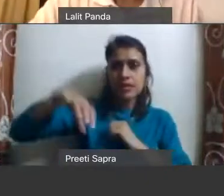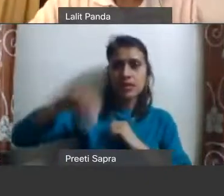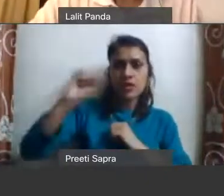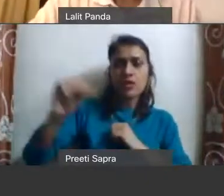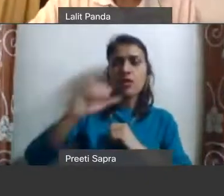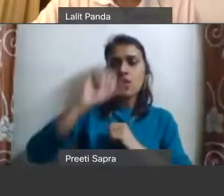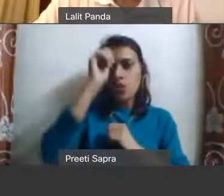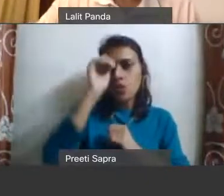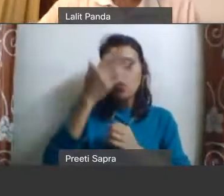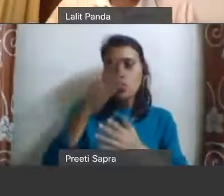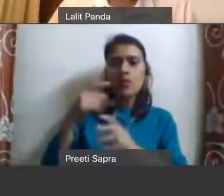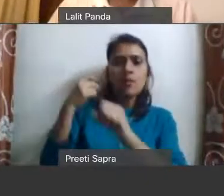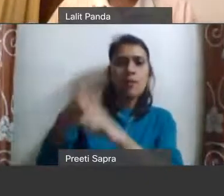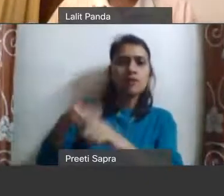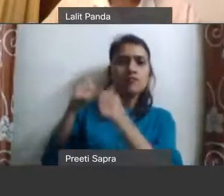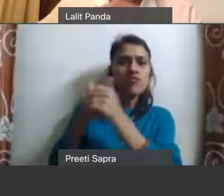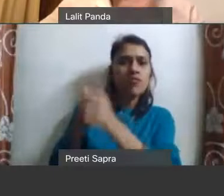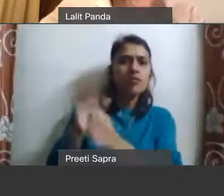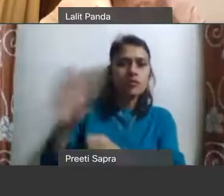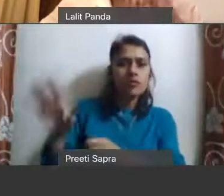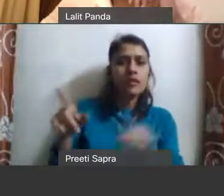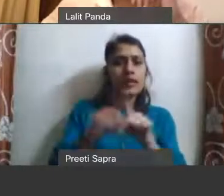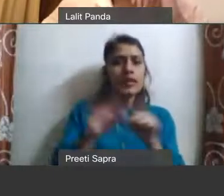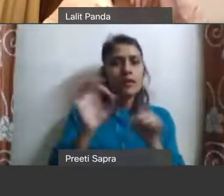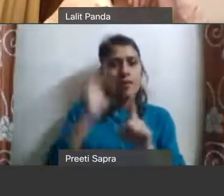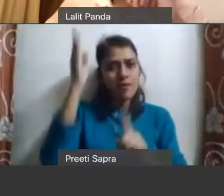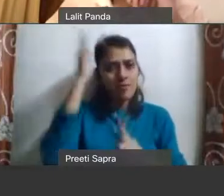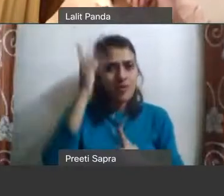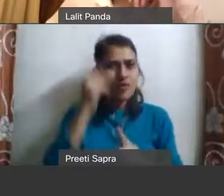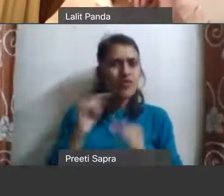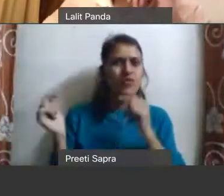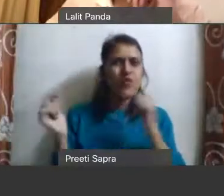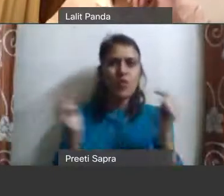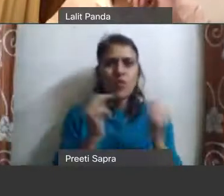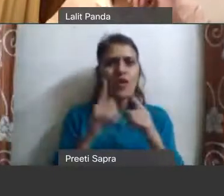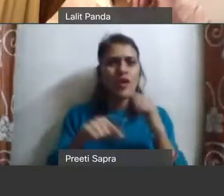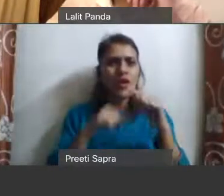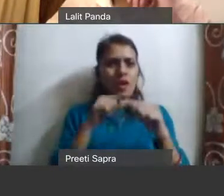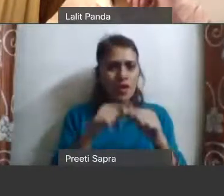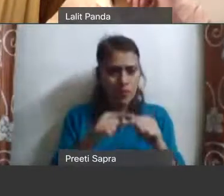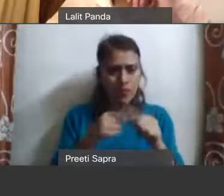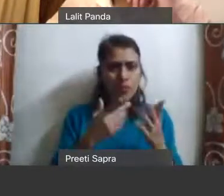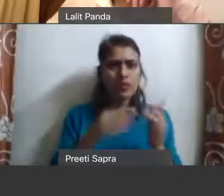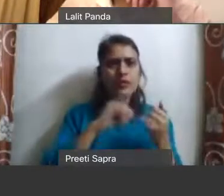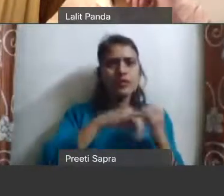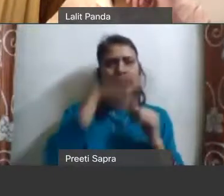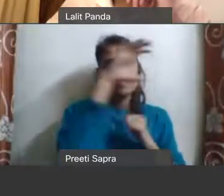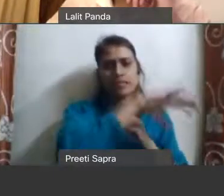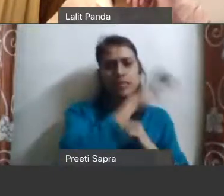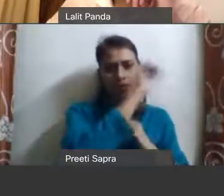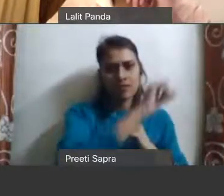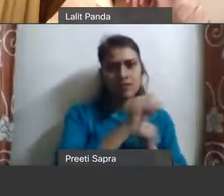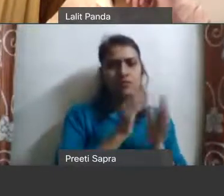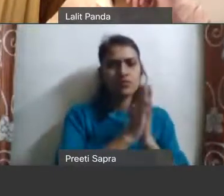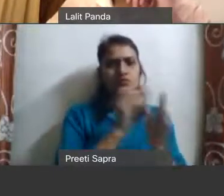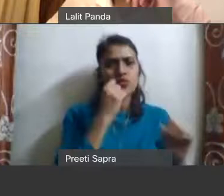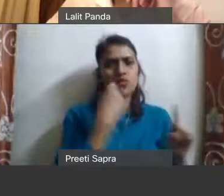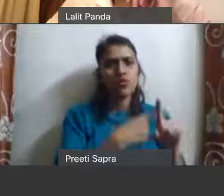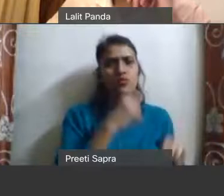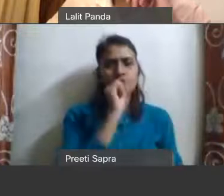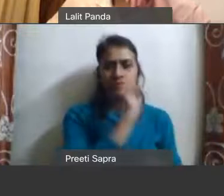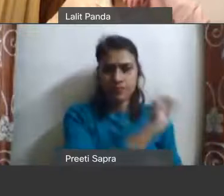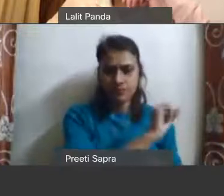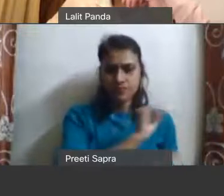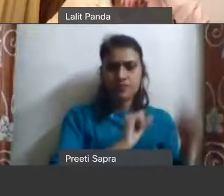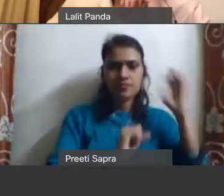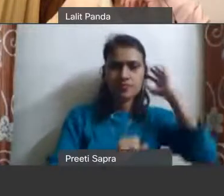So Pakistan, the state would argue that has a state religion of something of that sort, and hence we want to protect the minorities of